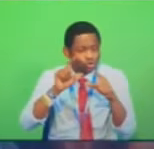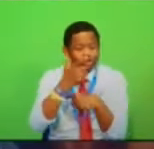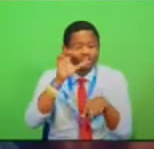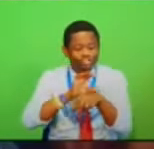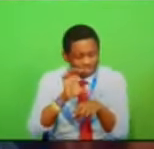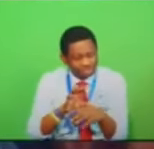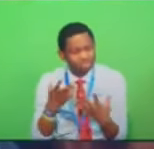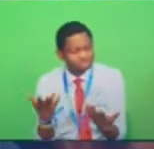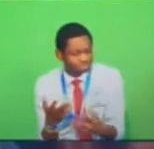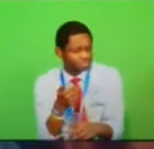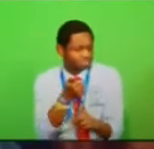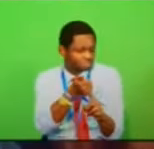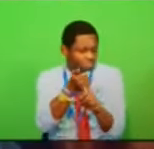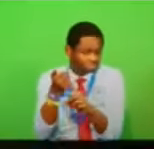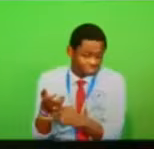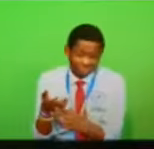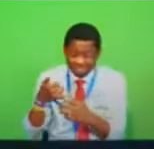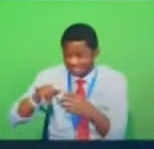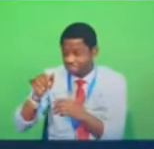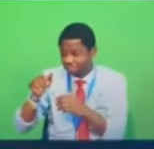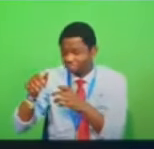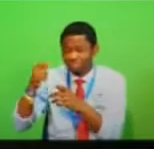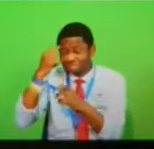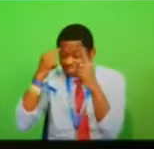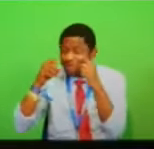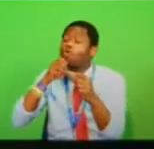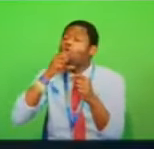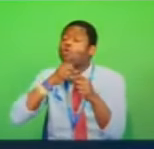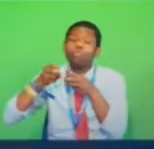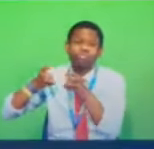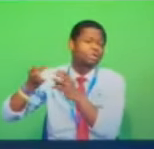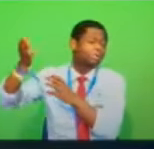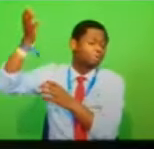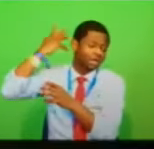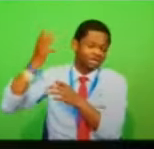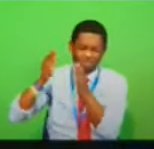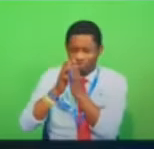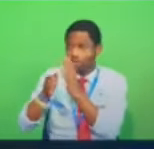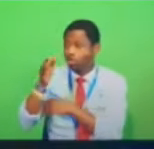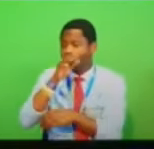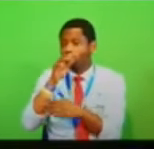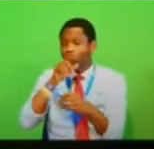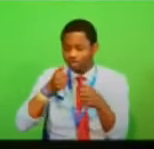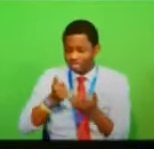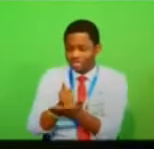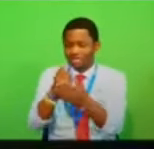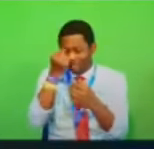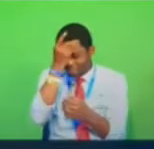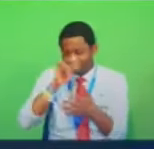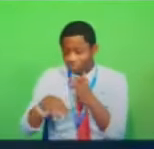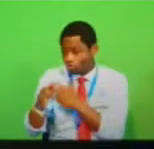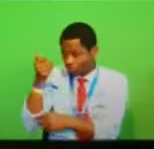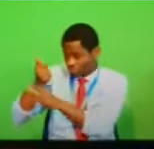still looking at the Okwainda Danumu, I pray that the Lord will help us to understand that God himself is moving